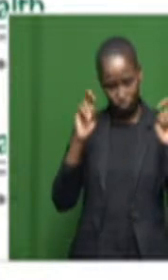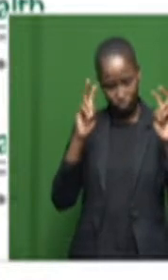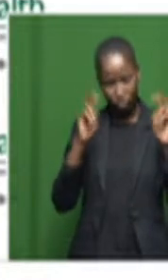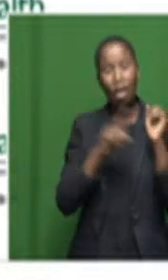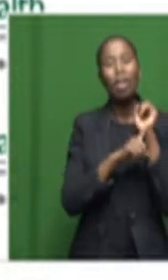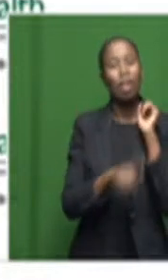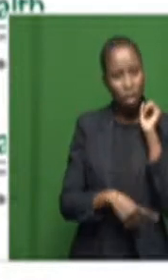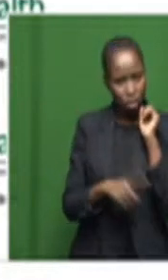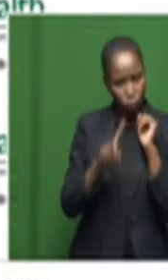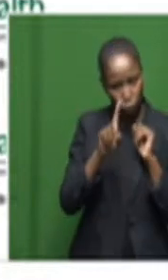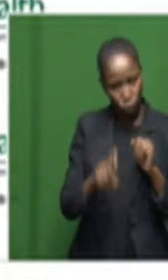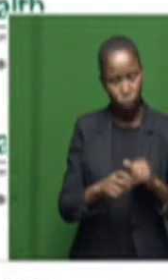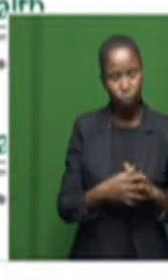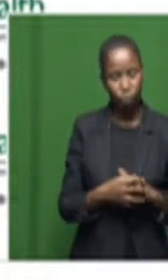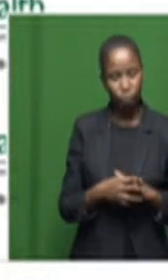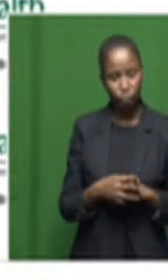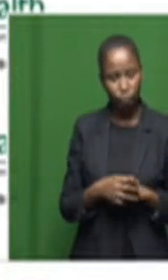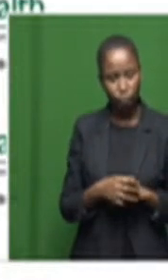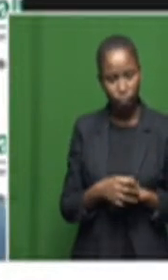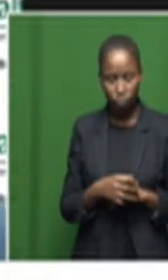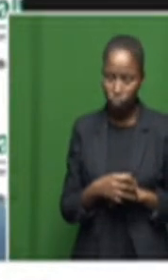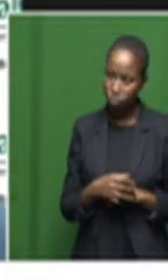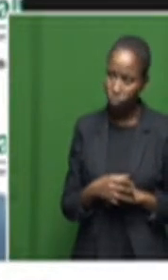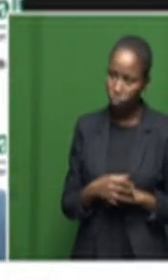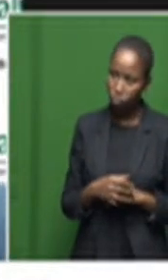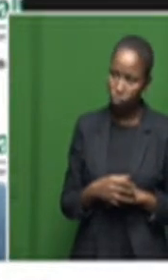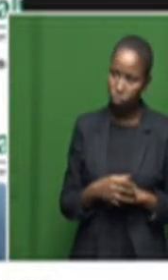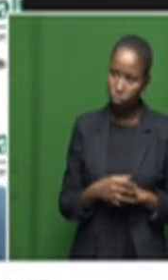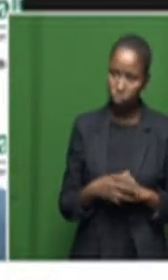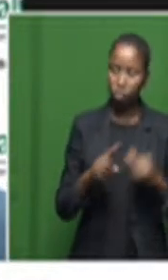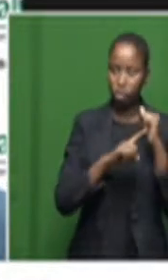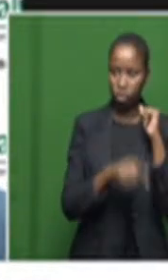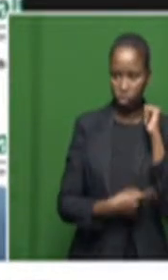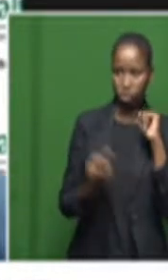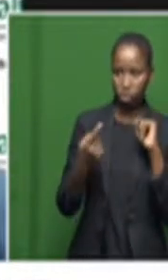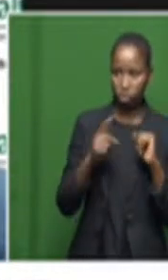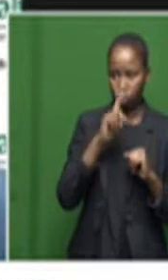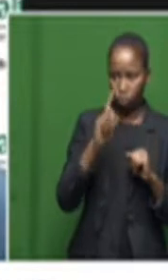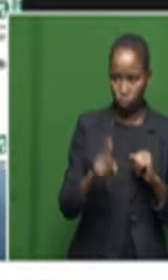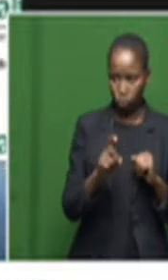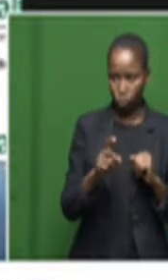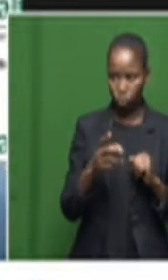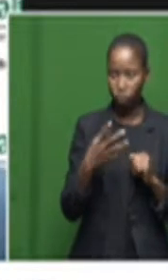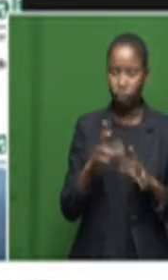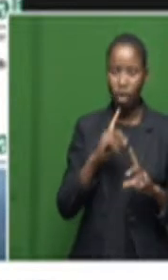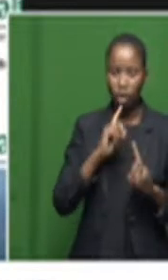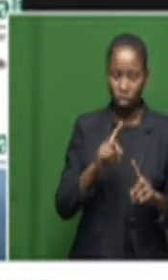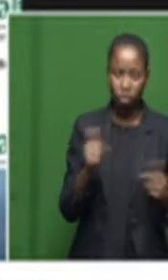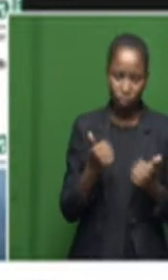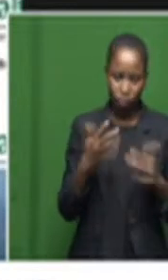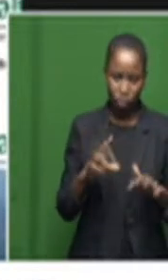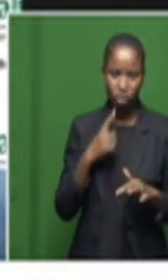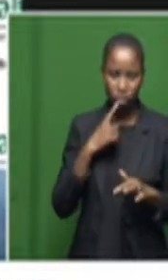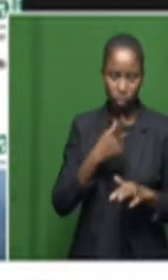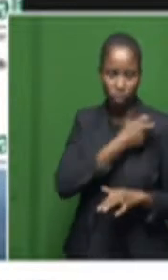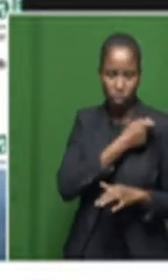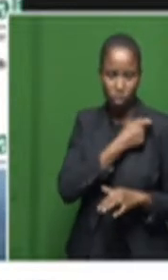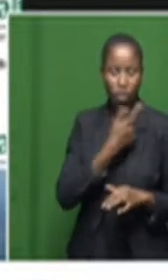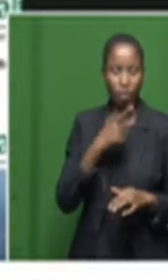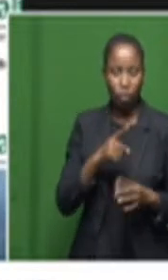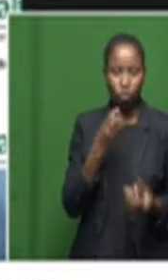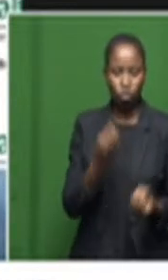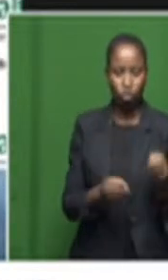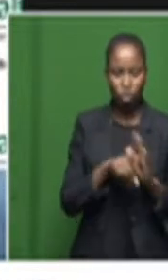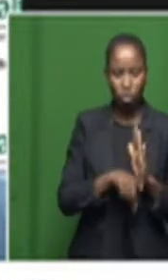question. The last question was, I think it's already answered, say, when will the vaccination of children under